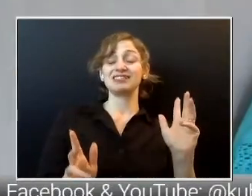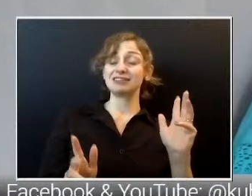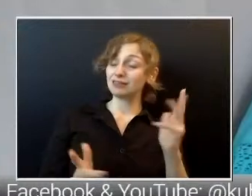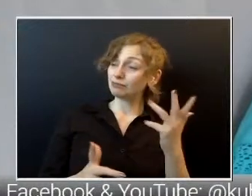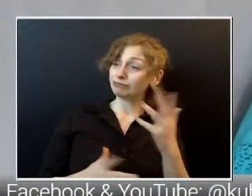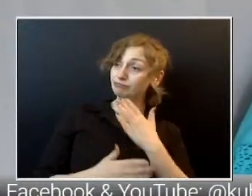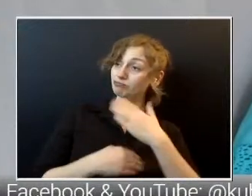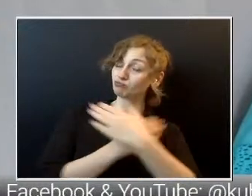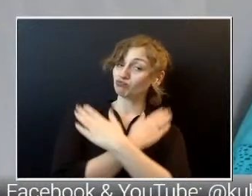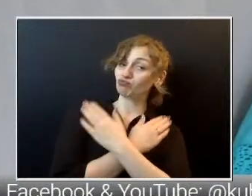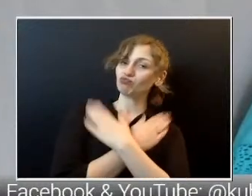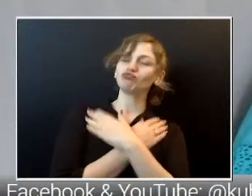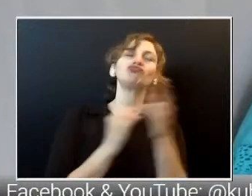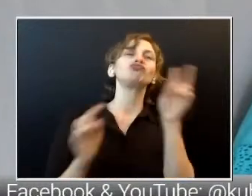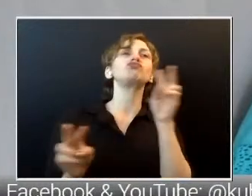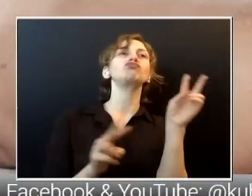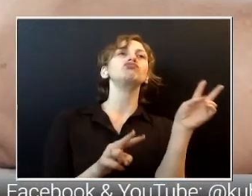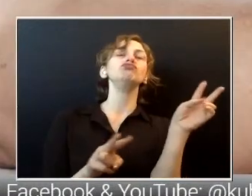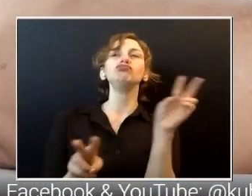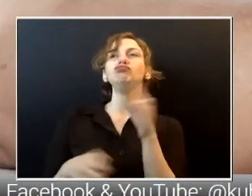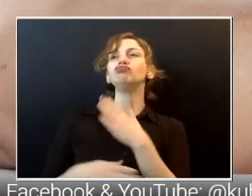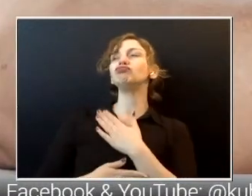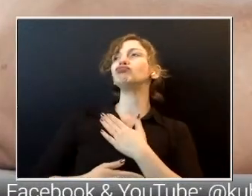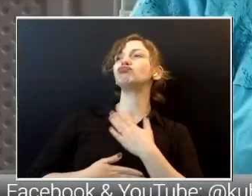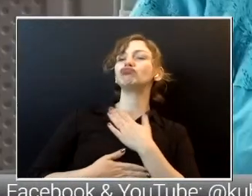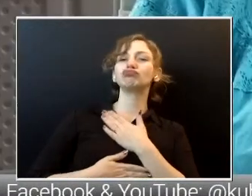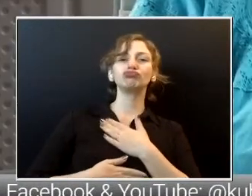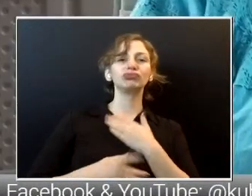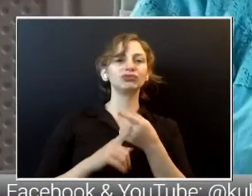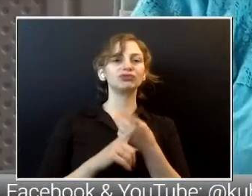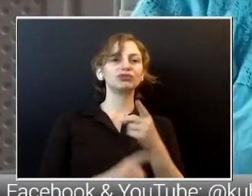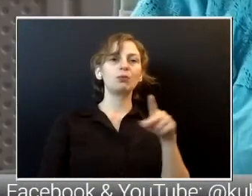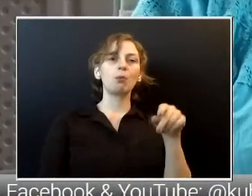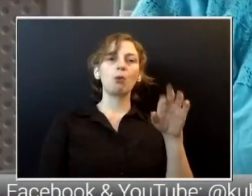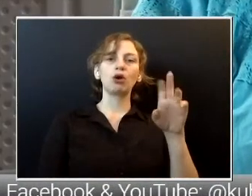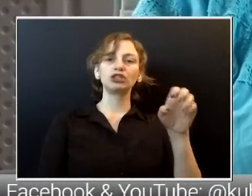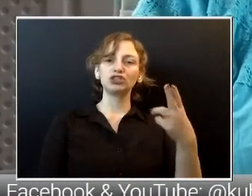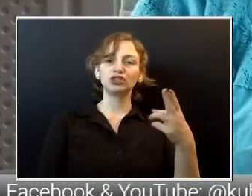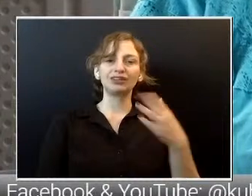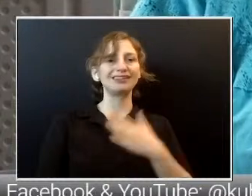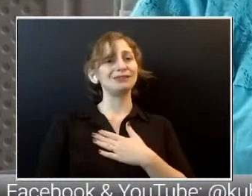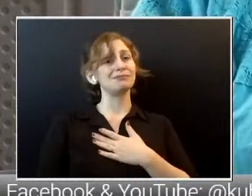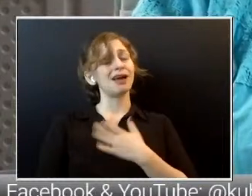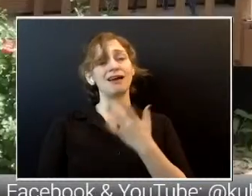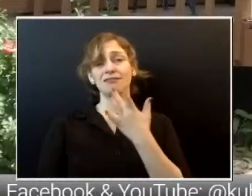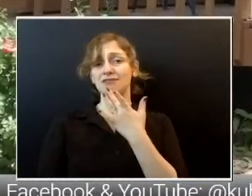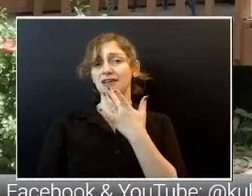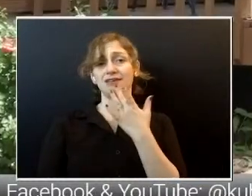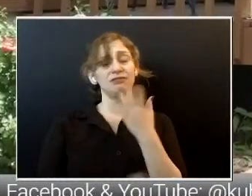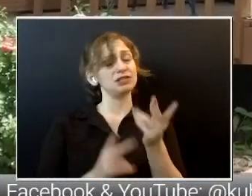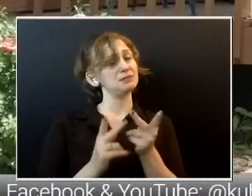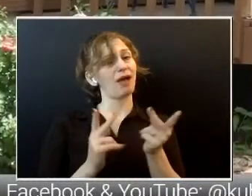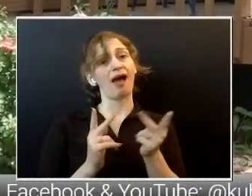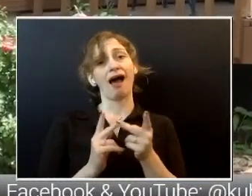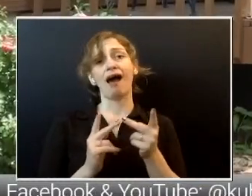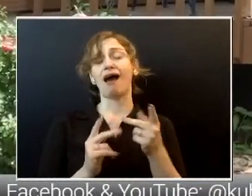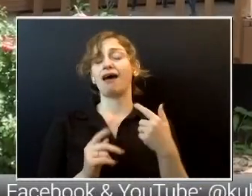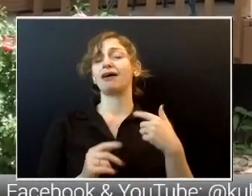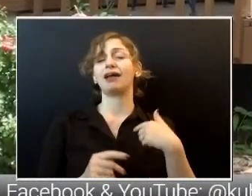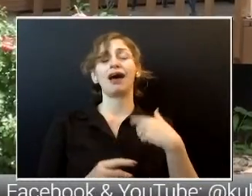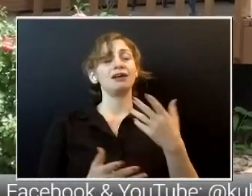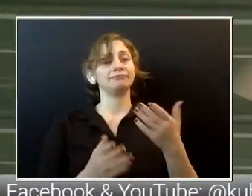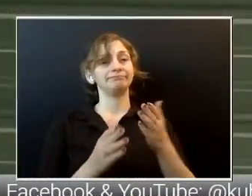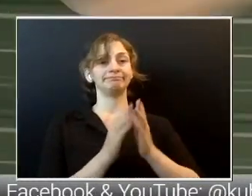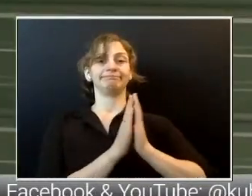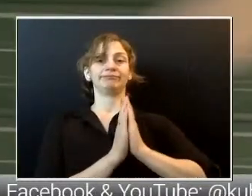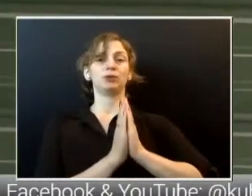spot. And I usually say my prayers out here on my porch and thank him for a day. And I wake up in the morning and thank him for another day. It's also her favorite place